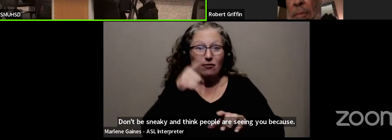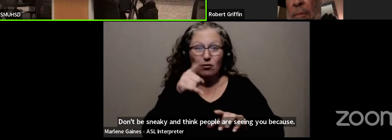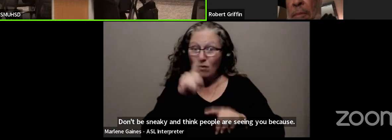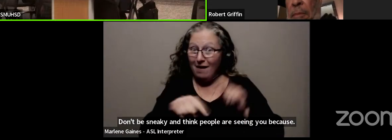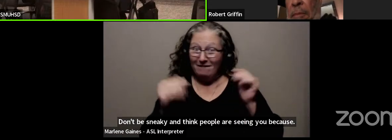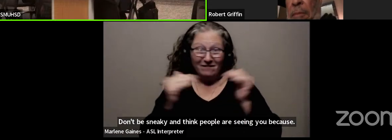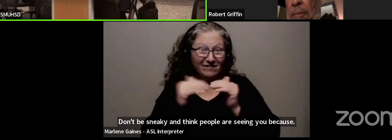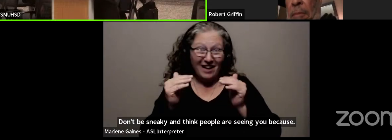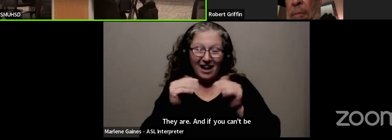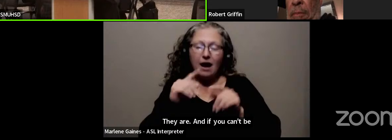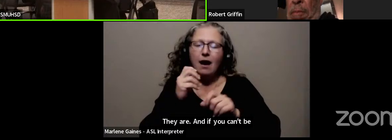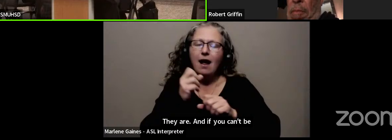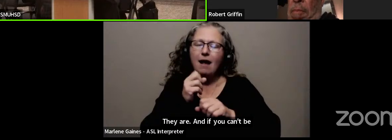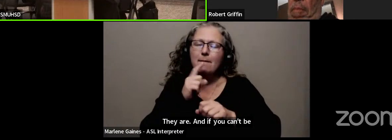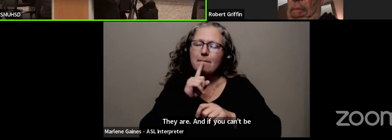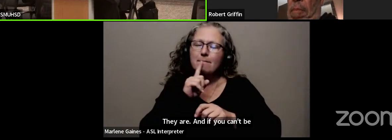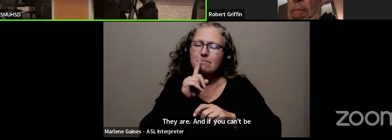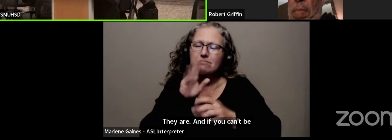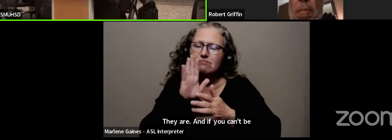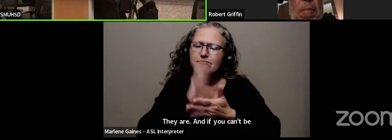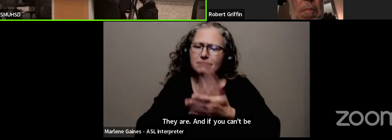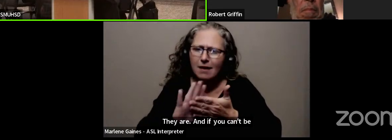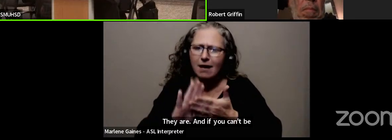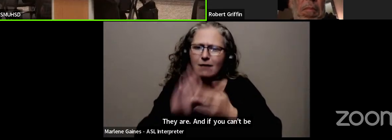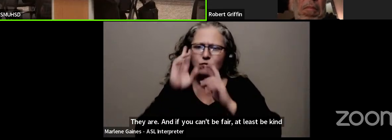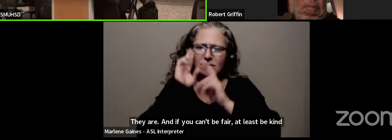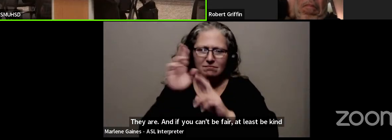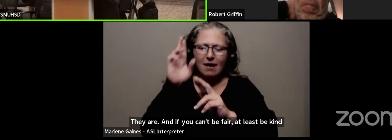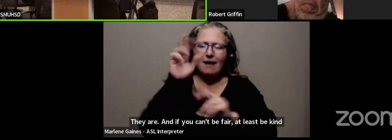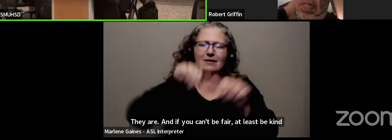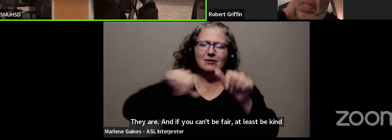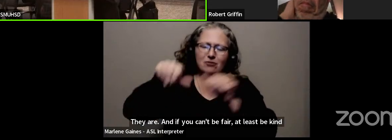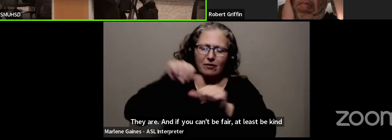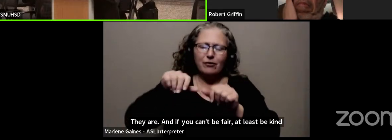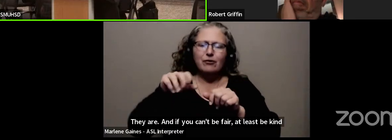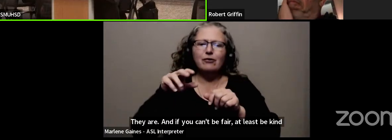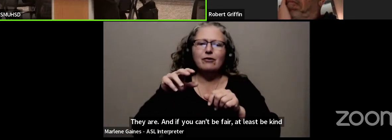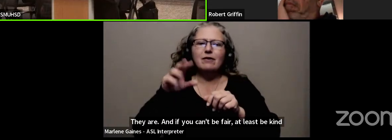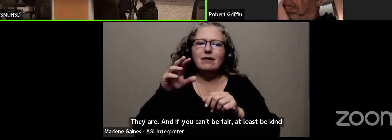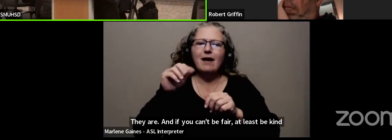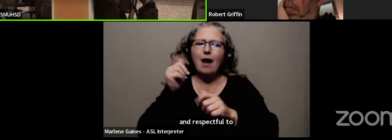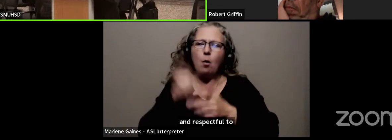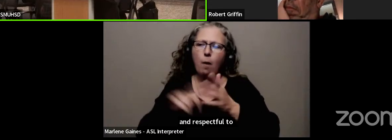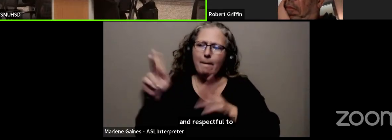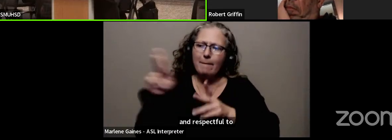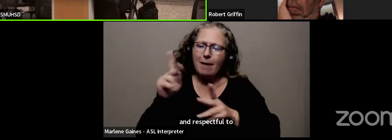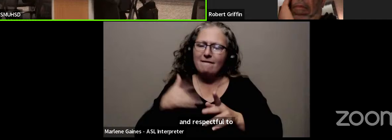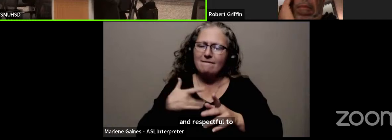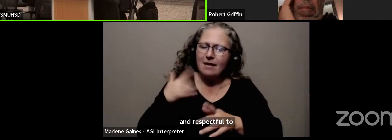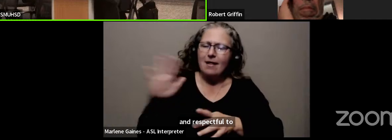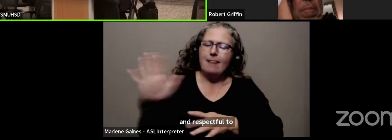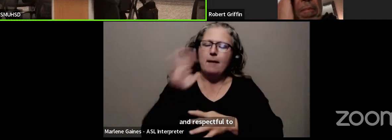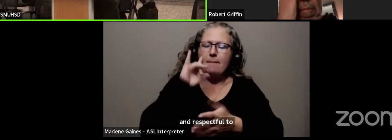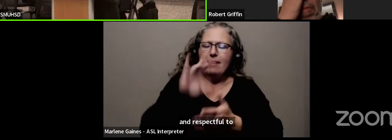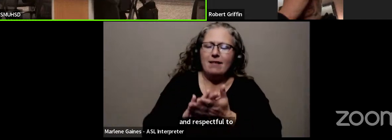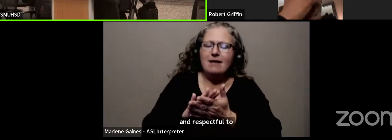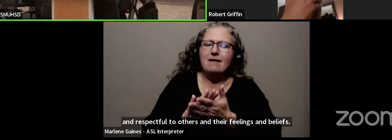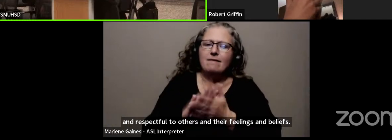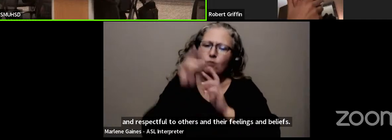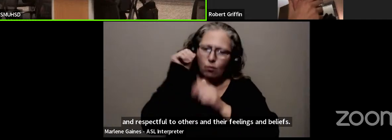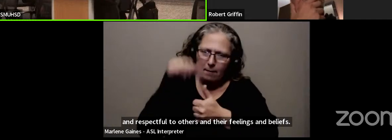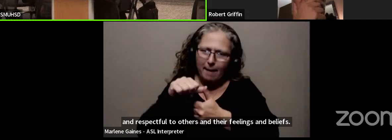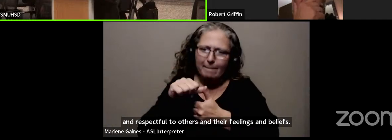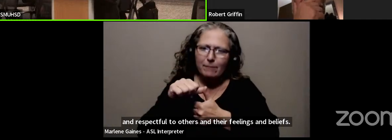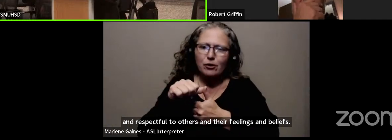fair, at least be kind and respectful to others and their feelings and beliefs. Please